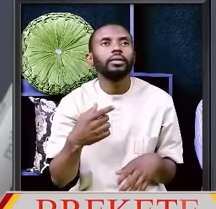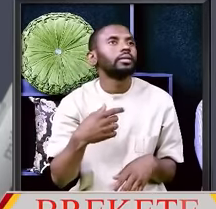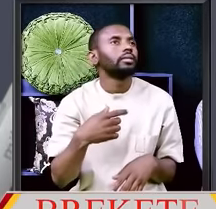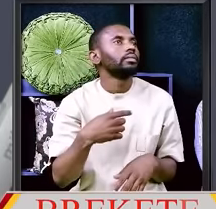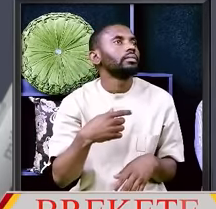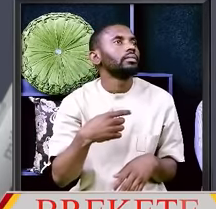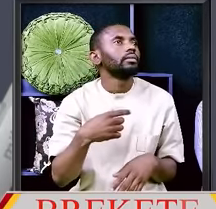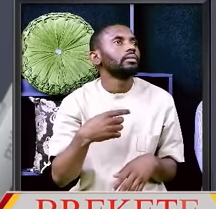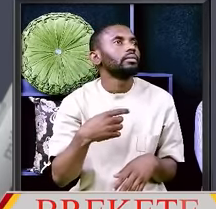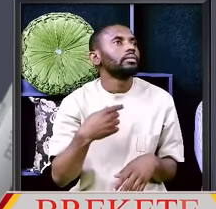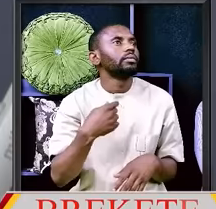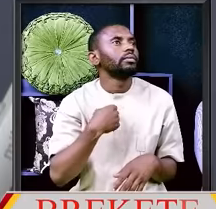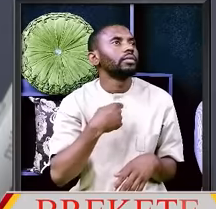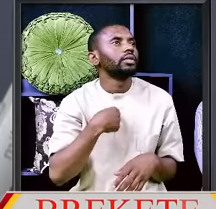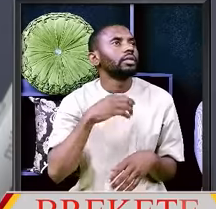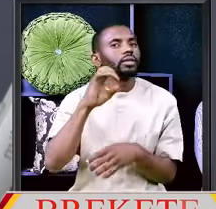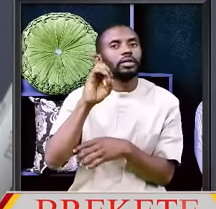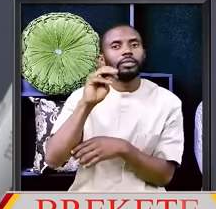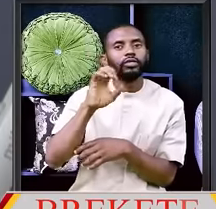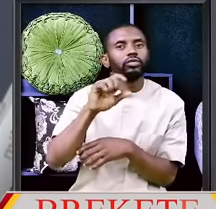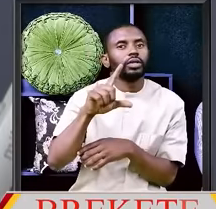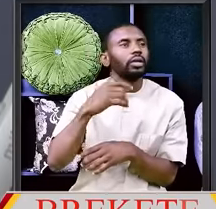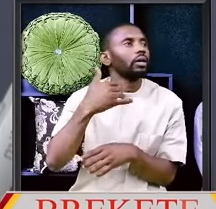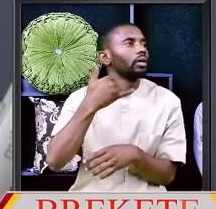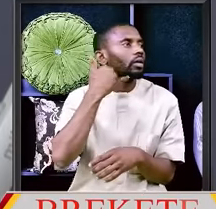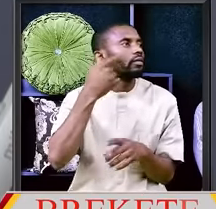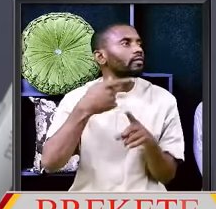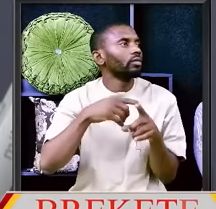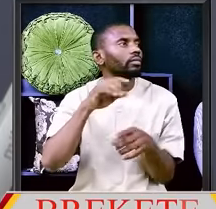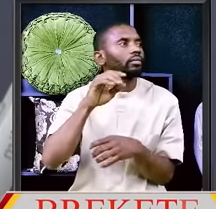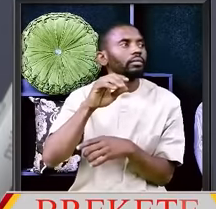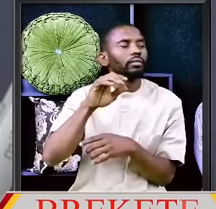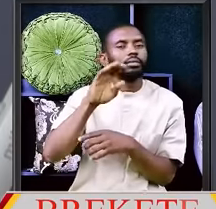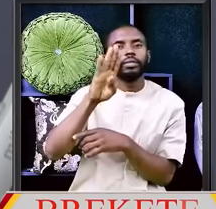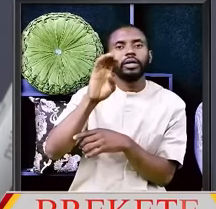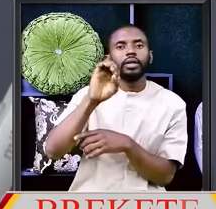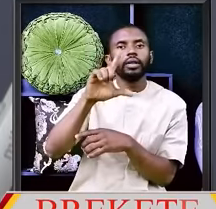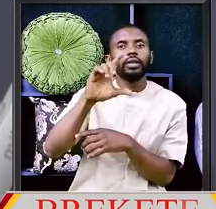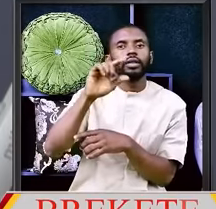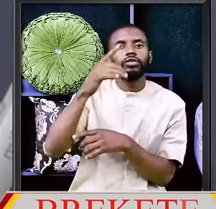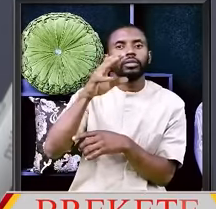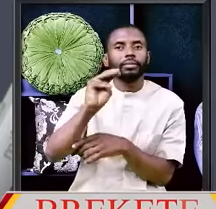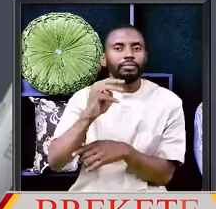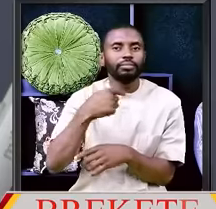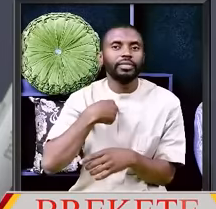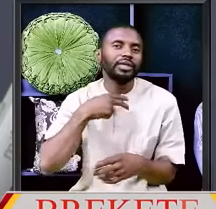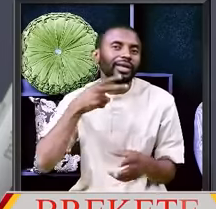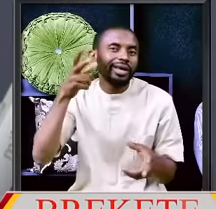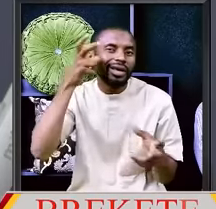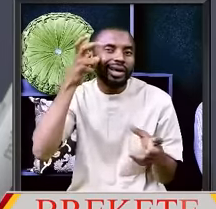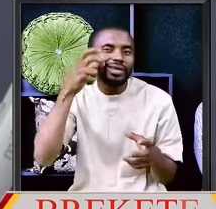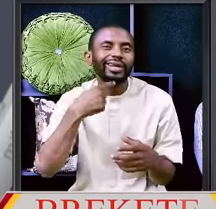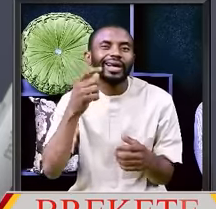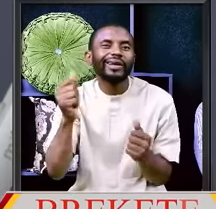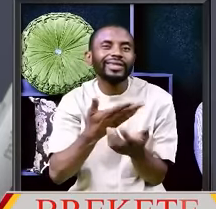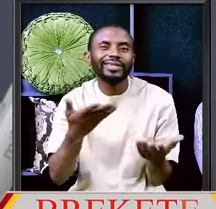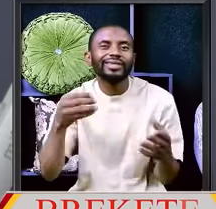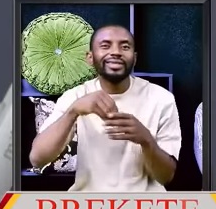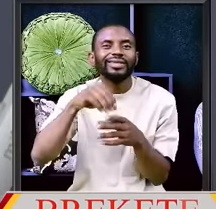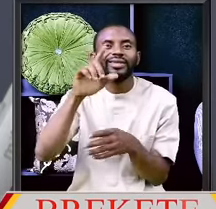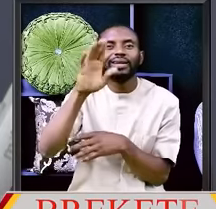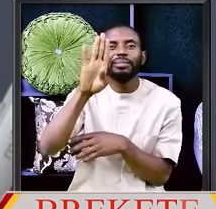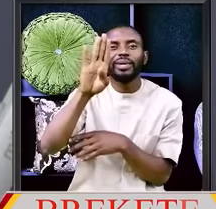Prince Emmanuel. I come from Antwerp in Belgium. Okay. Belgium. I hear say everything for Belgium. Na second hand, not true.